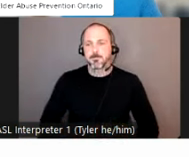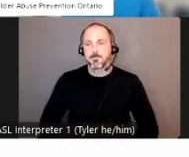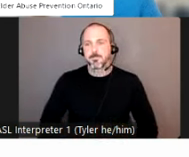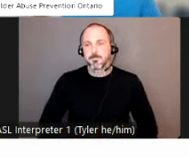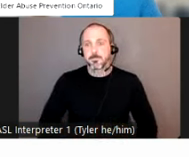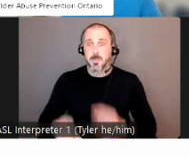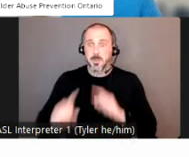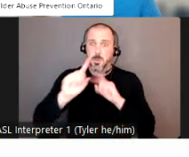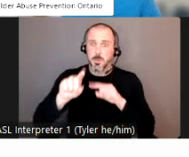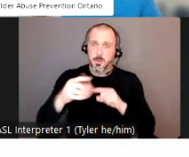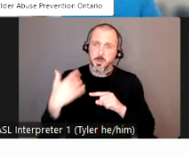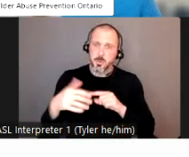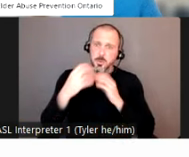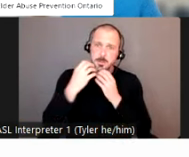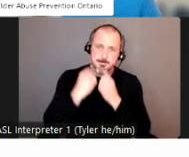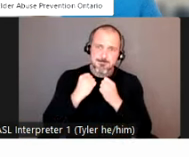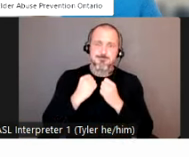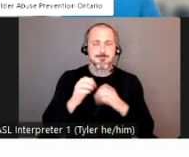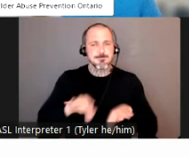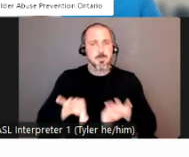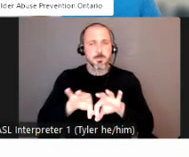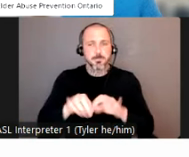so important to report to local police if you have been a victim,